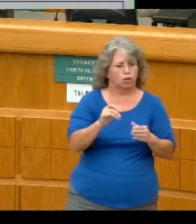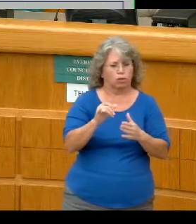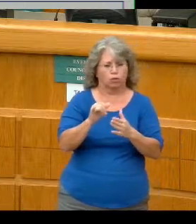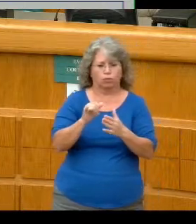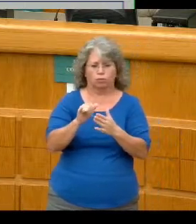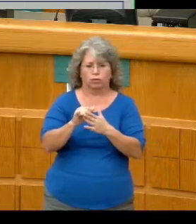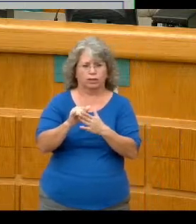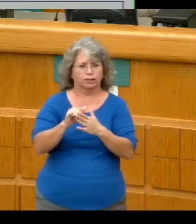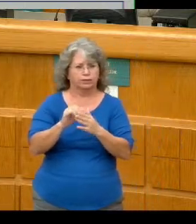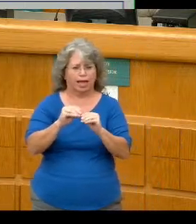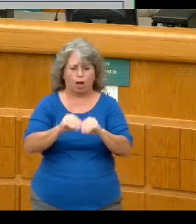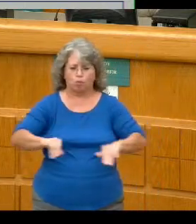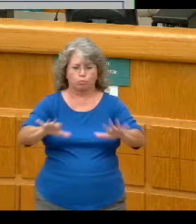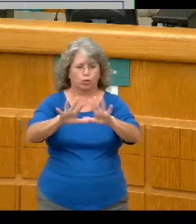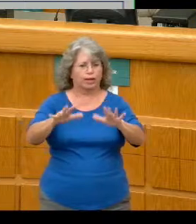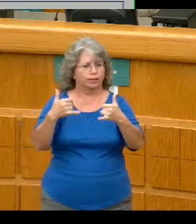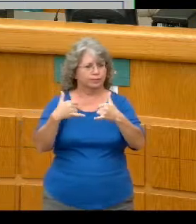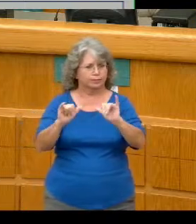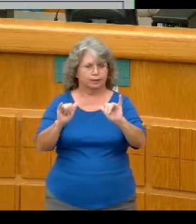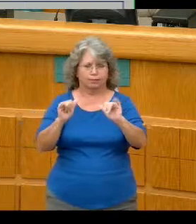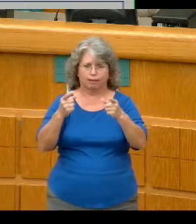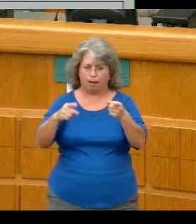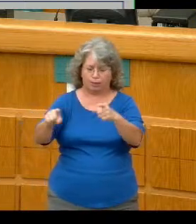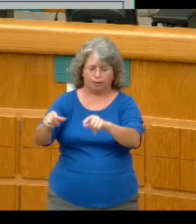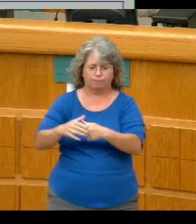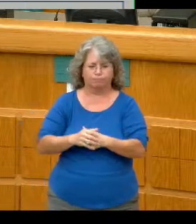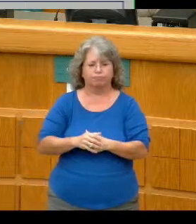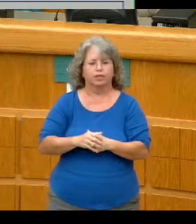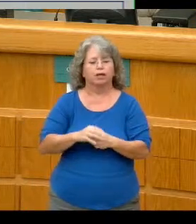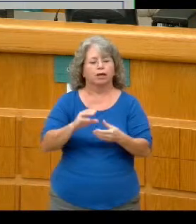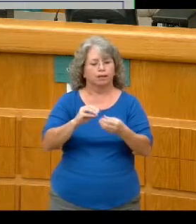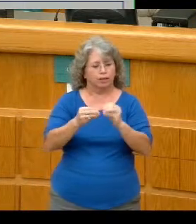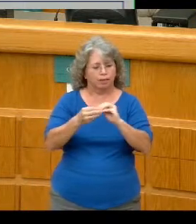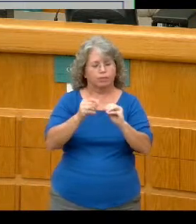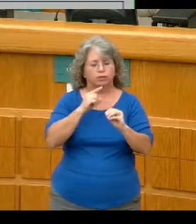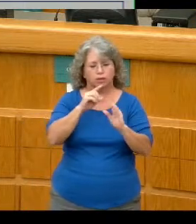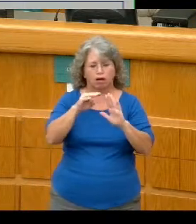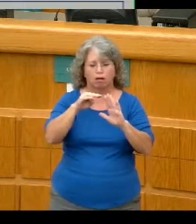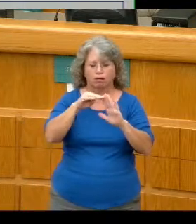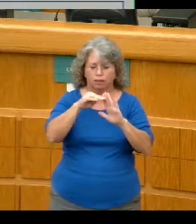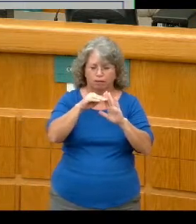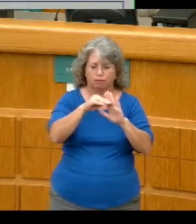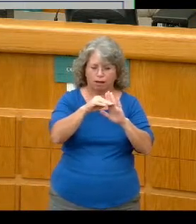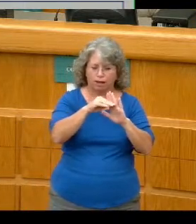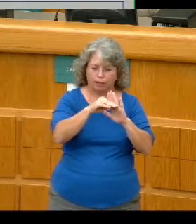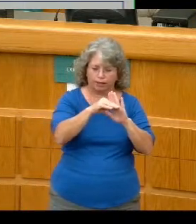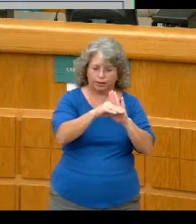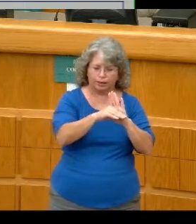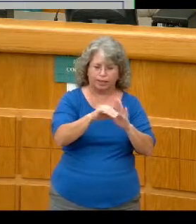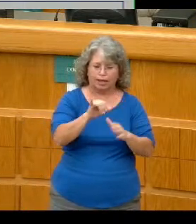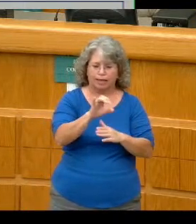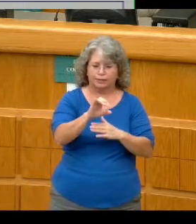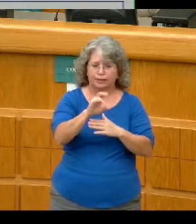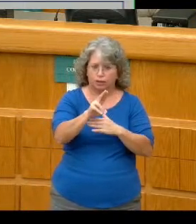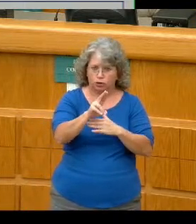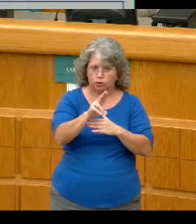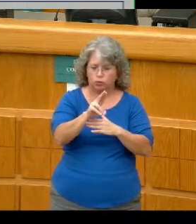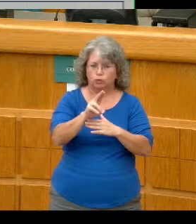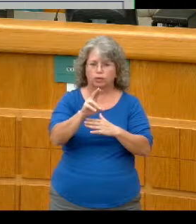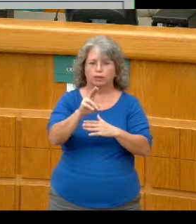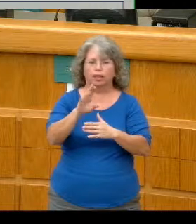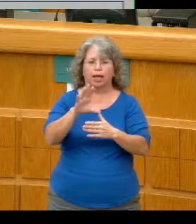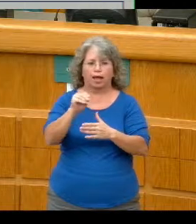this outbreak, it's not over yet. The COVID-19 cases are declining in the Coastal Bend. The ICU usage